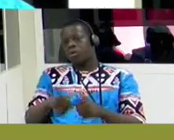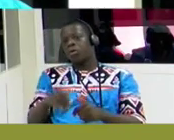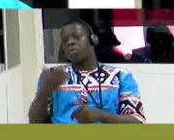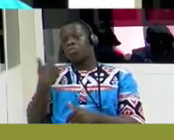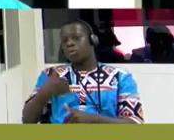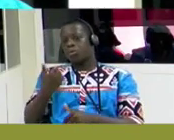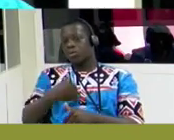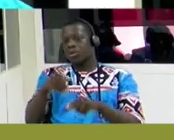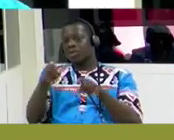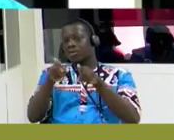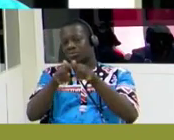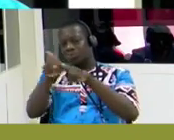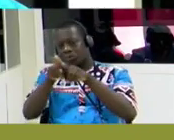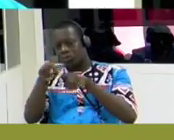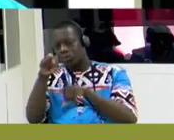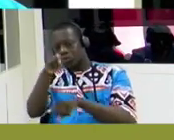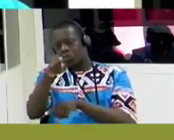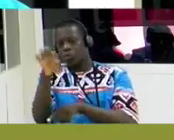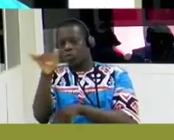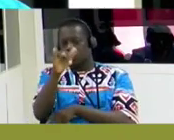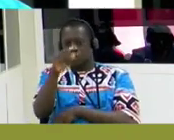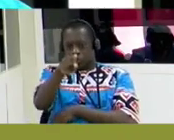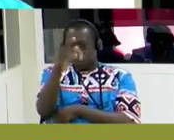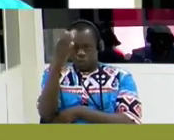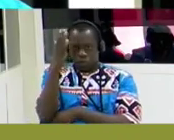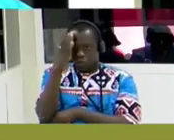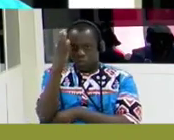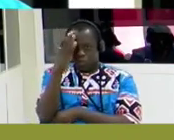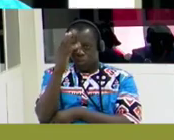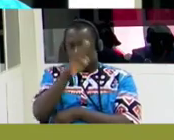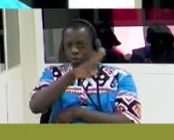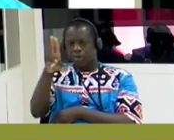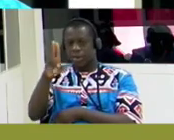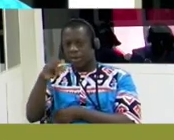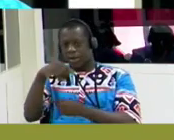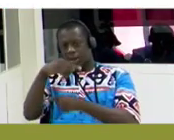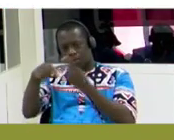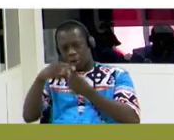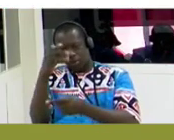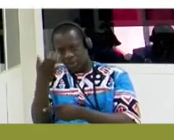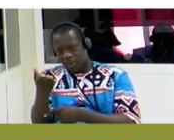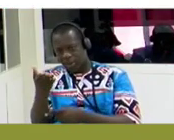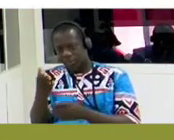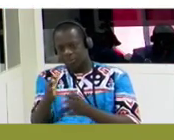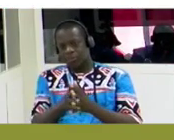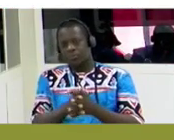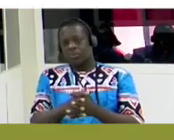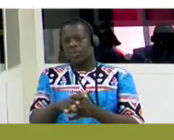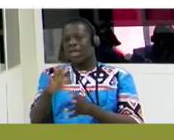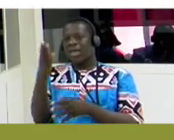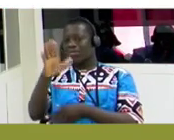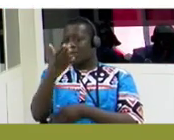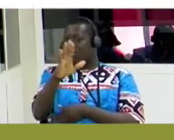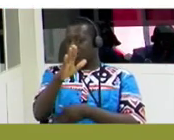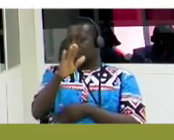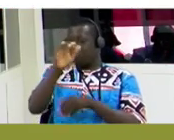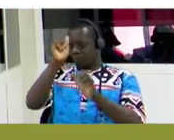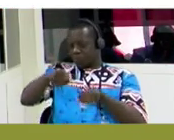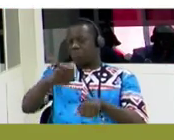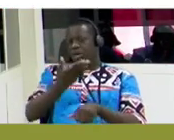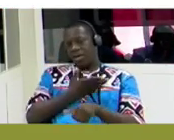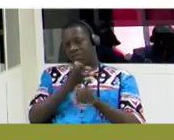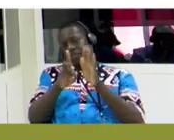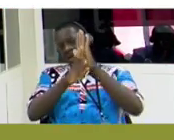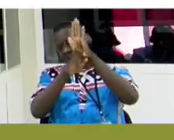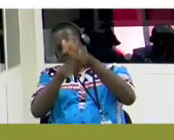people like you, which you know about. It was not born out of that. Yeah, maybe there must be an example, even, but it